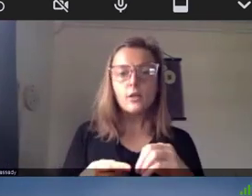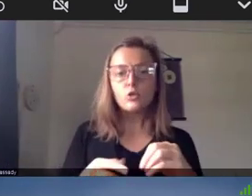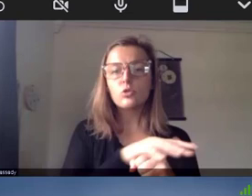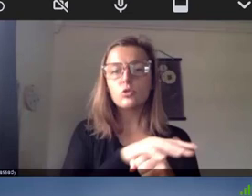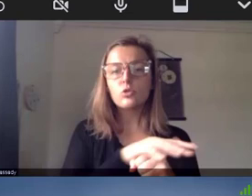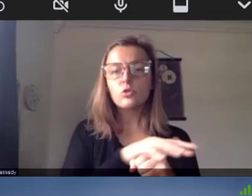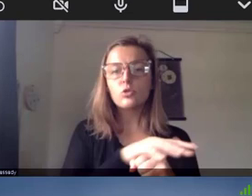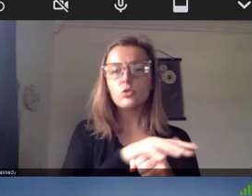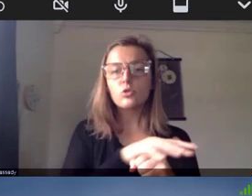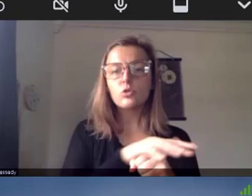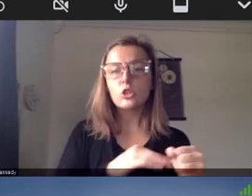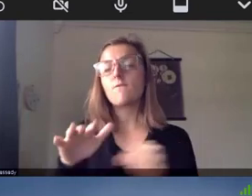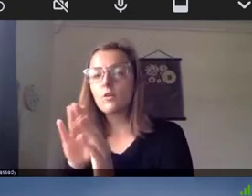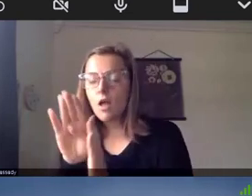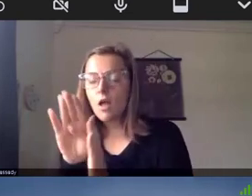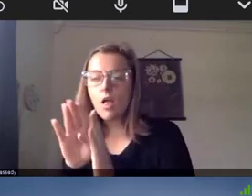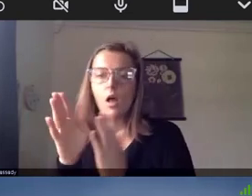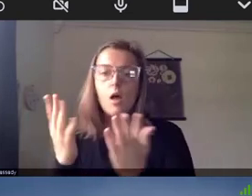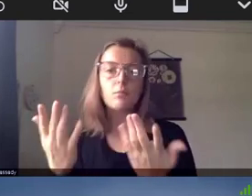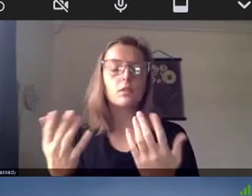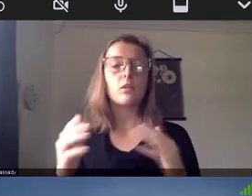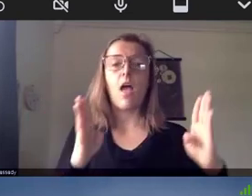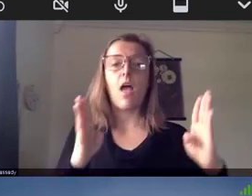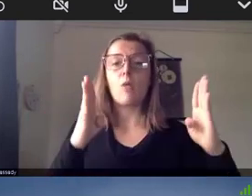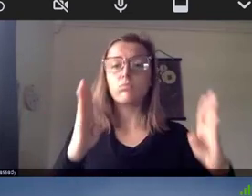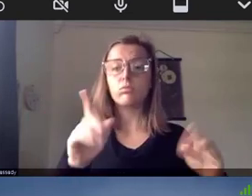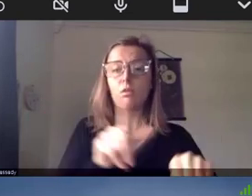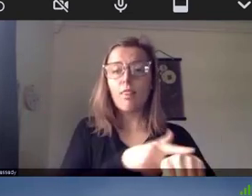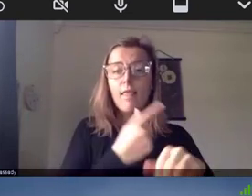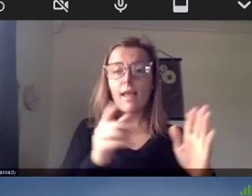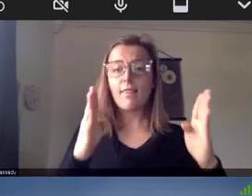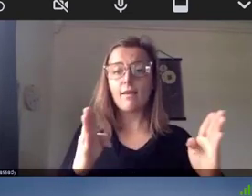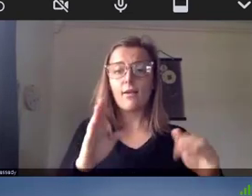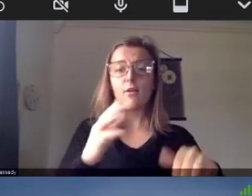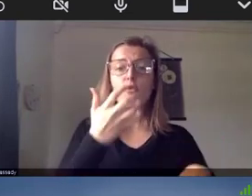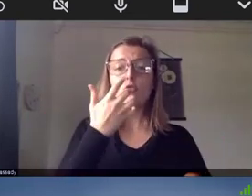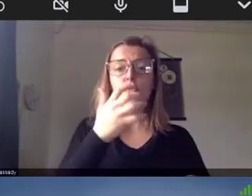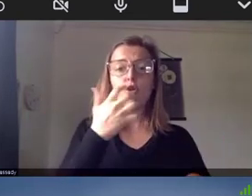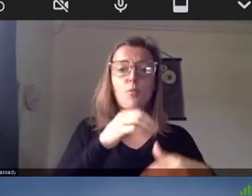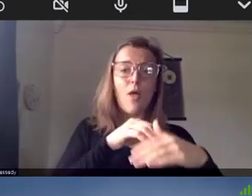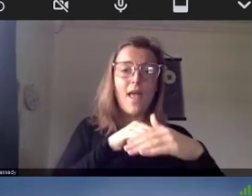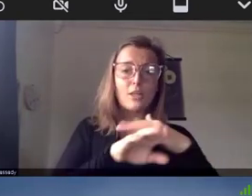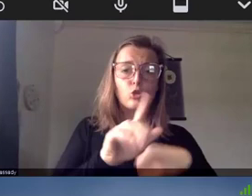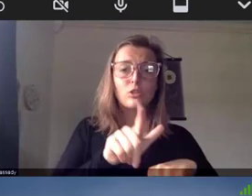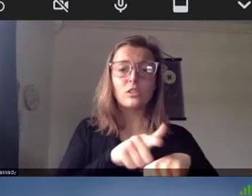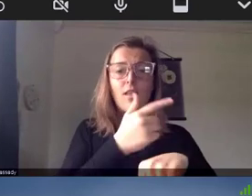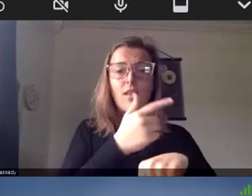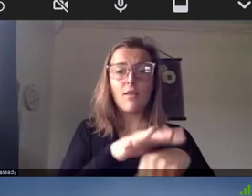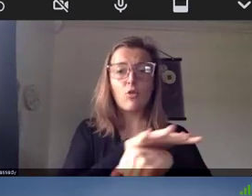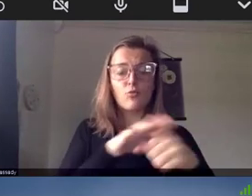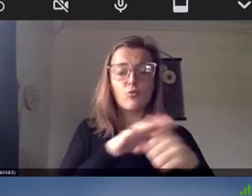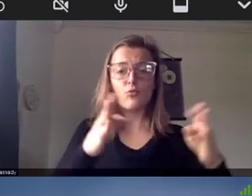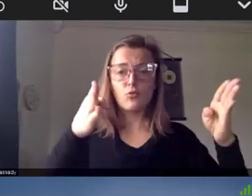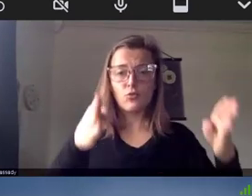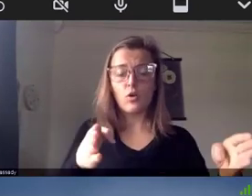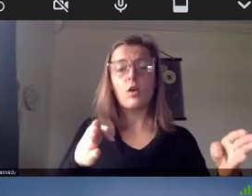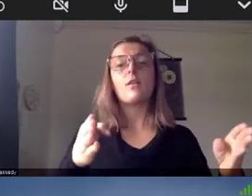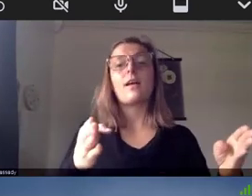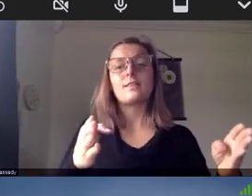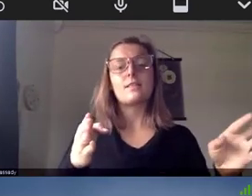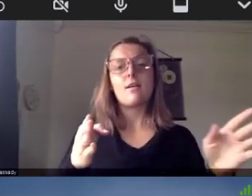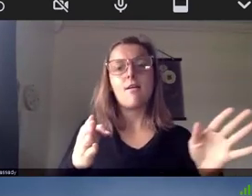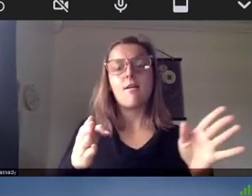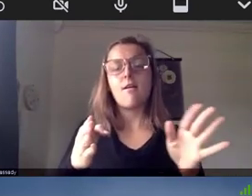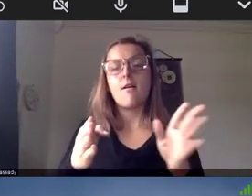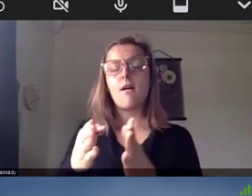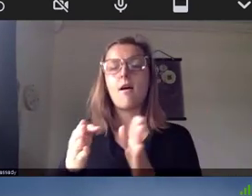fully developed region? And that entrance length might be different for the hydrodynamic case, so the velocity profile, and